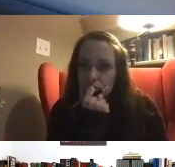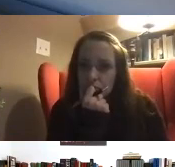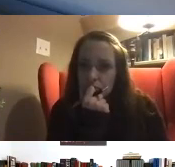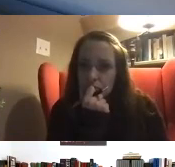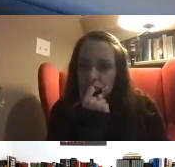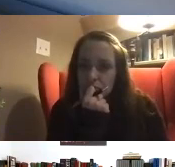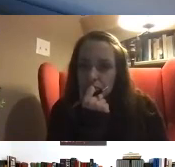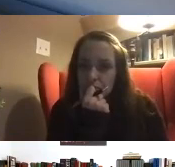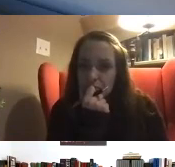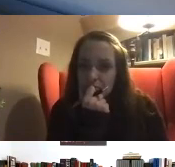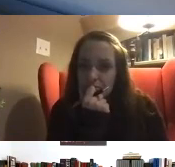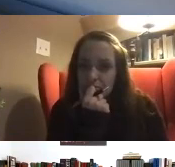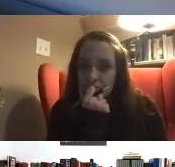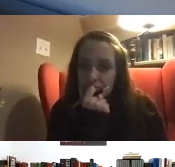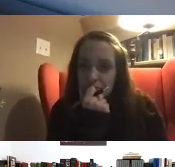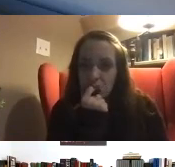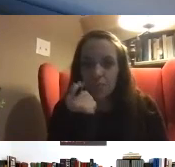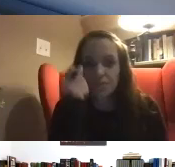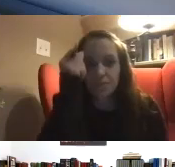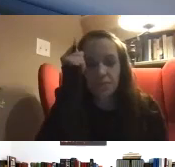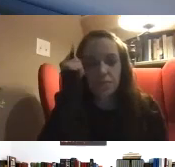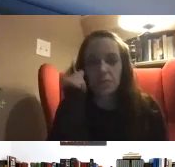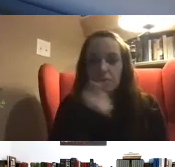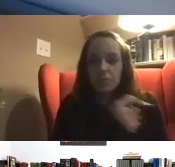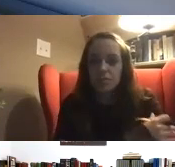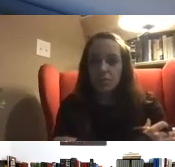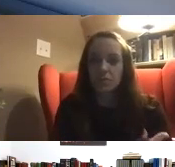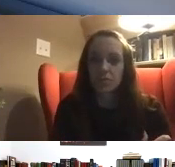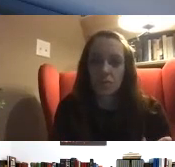Y el hospital aquí del doctor Francisco Méndez,